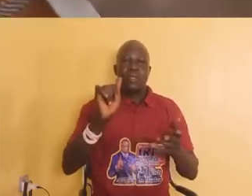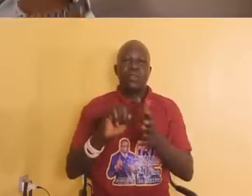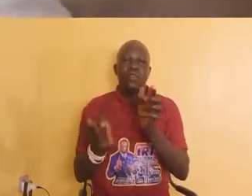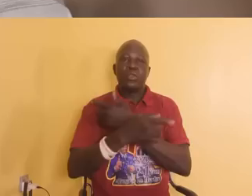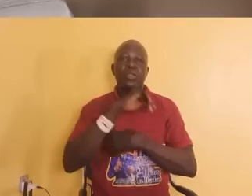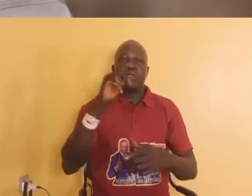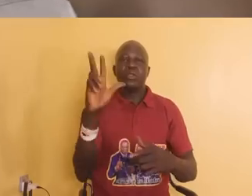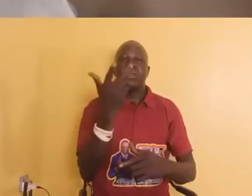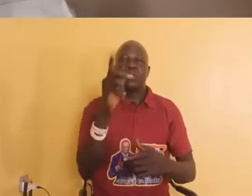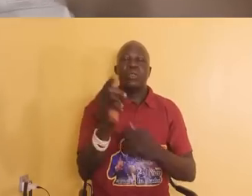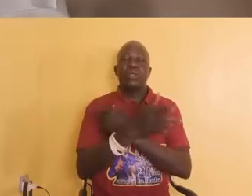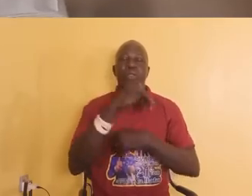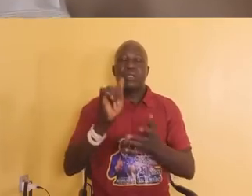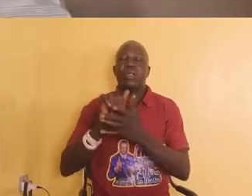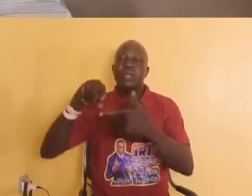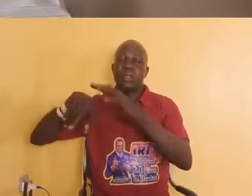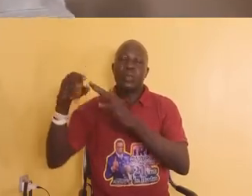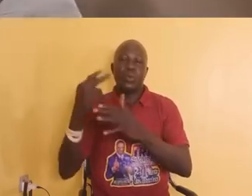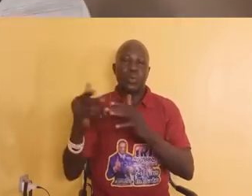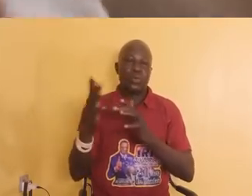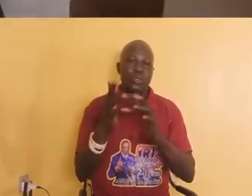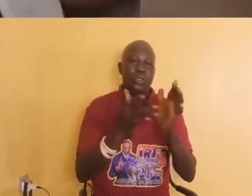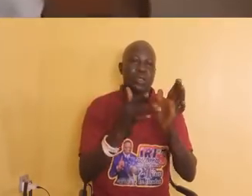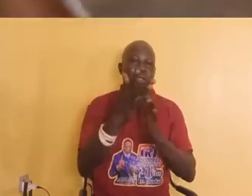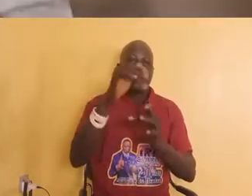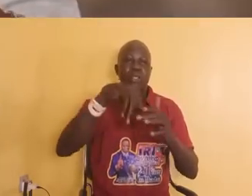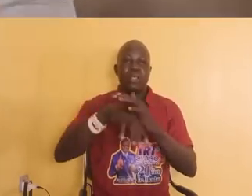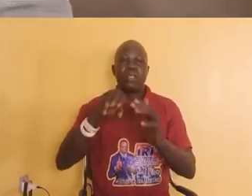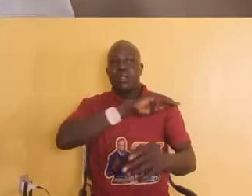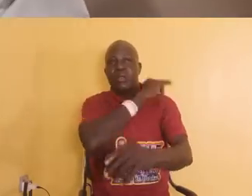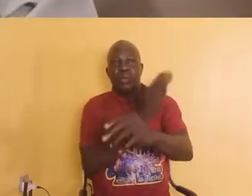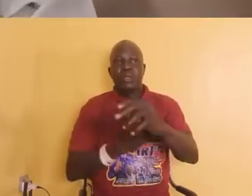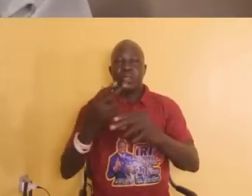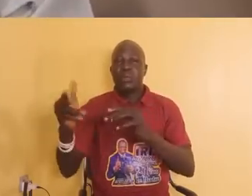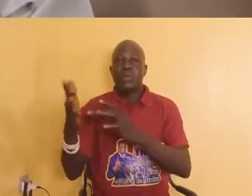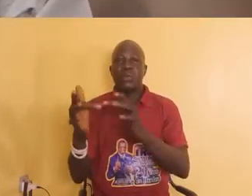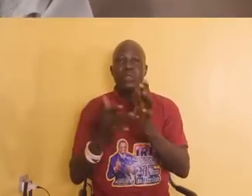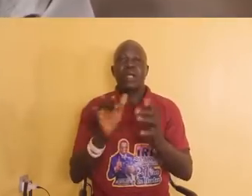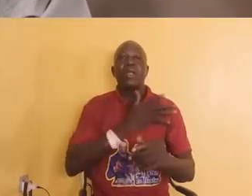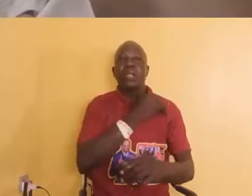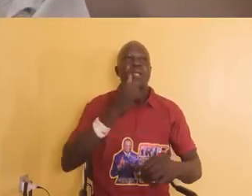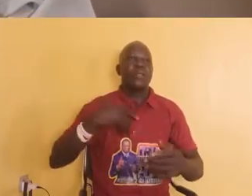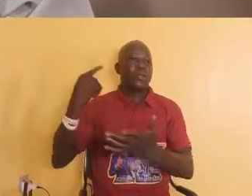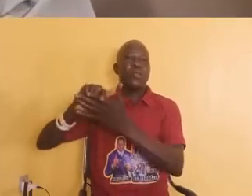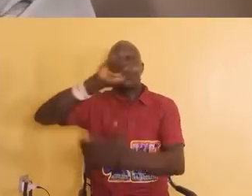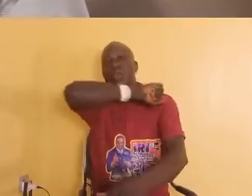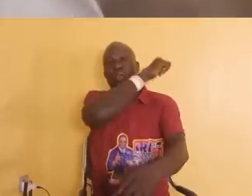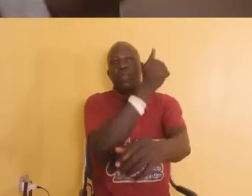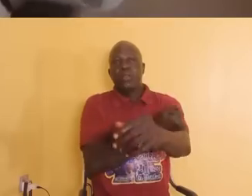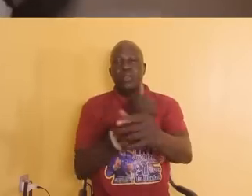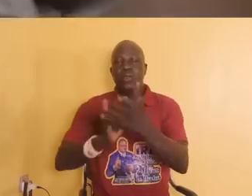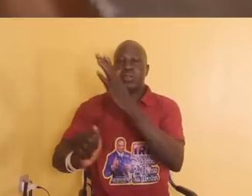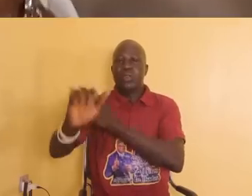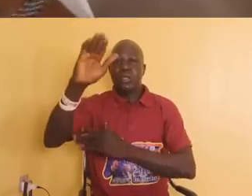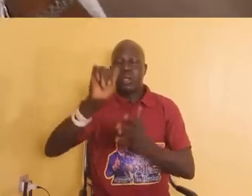meta. In the name of Jesus, in the mighty name of God, Jesus, as the authority of the